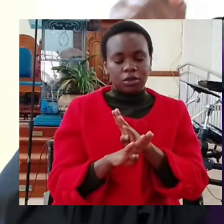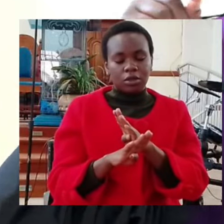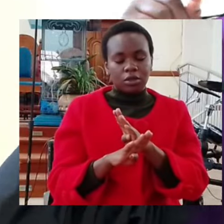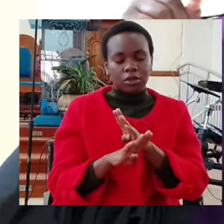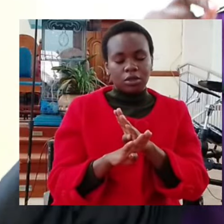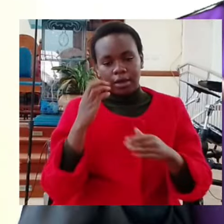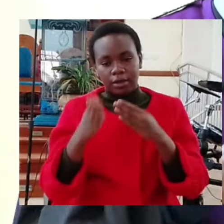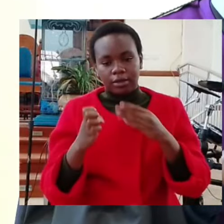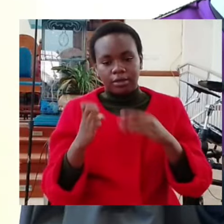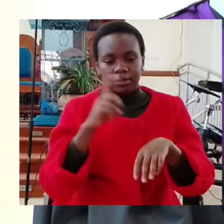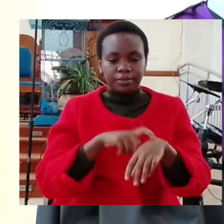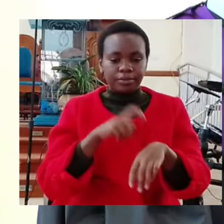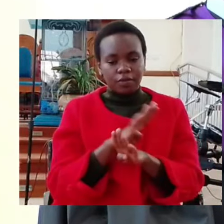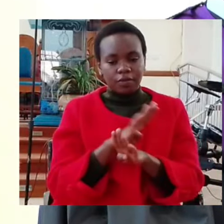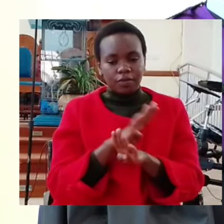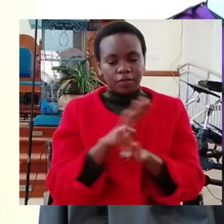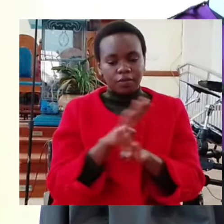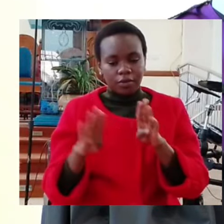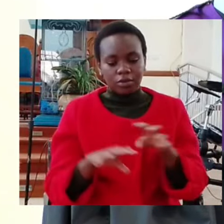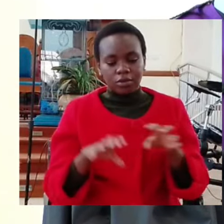ni maige tola agerera.